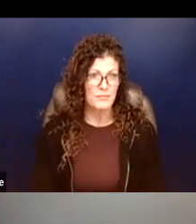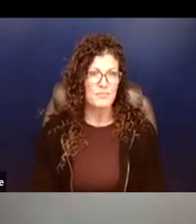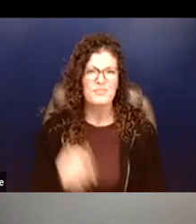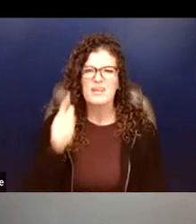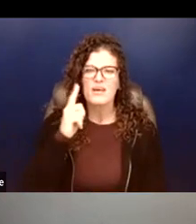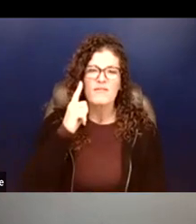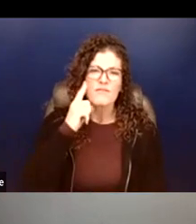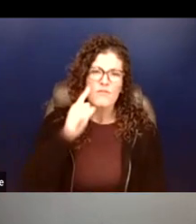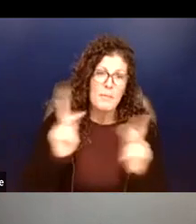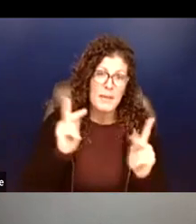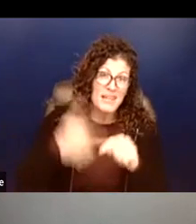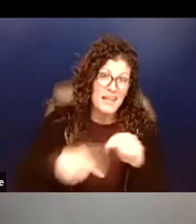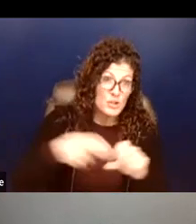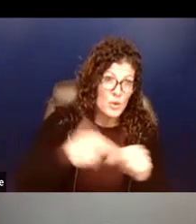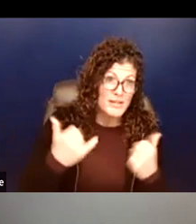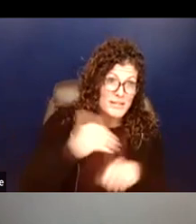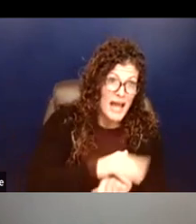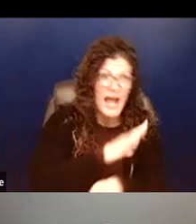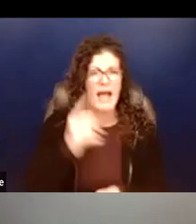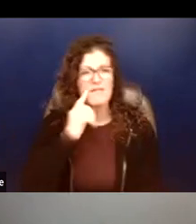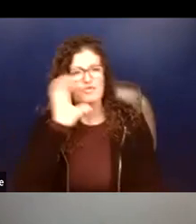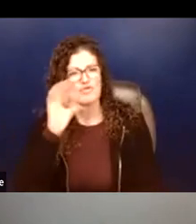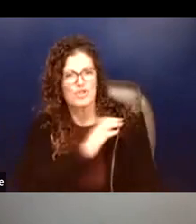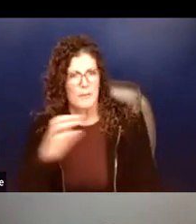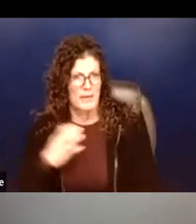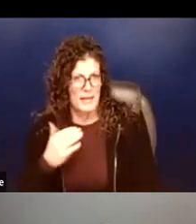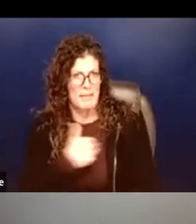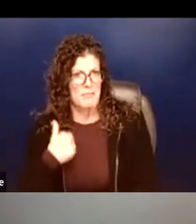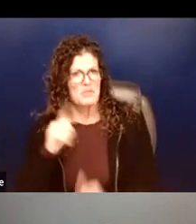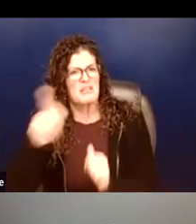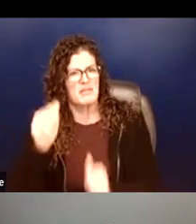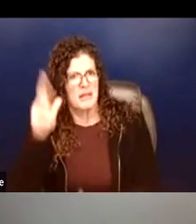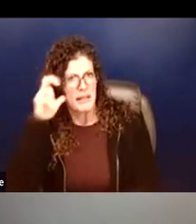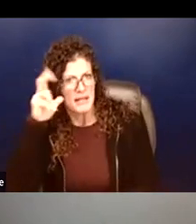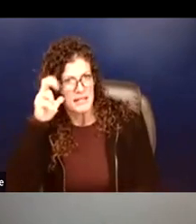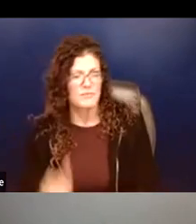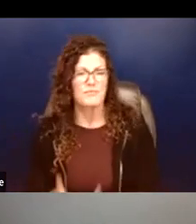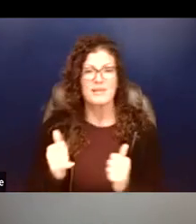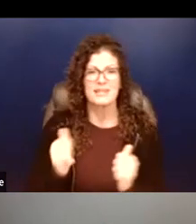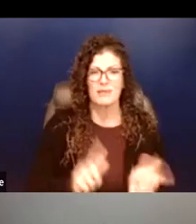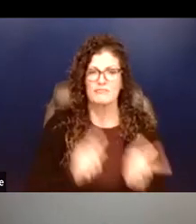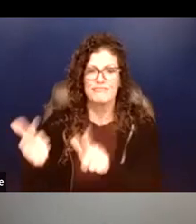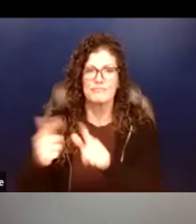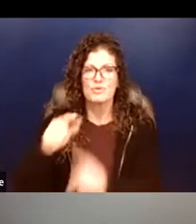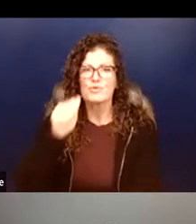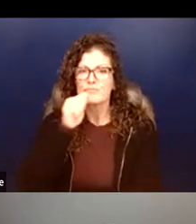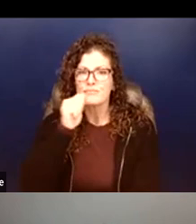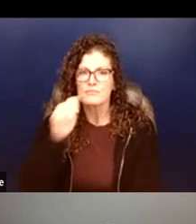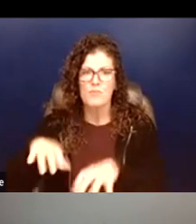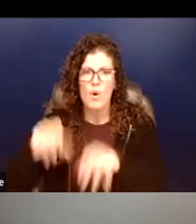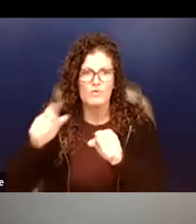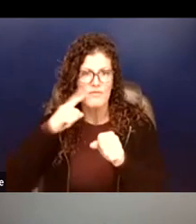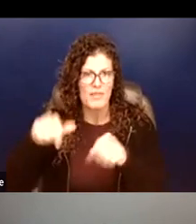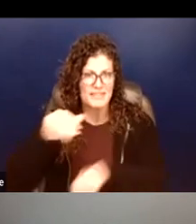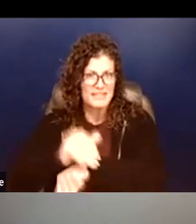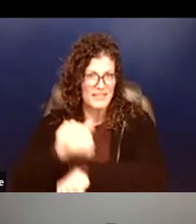those who cannot be with us this evening. At this time, I'd like to turn the microphone over to our search committee host for this